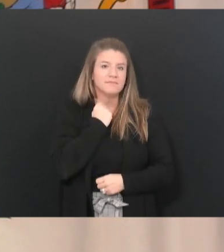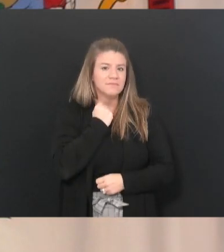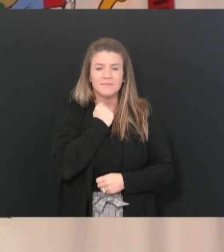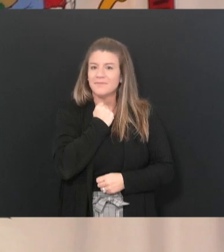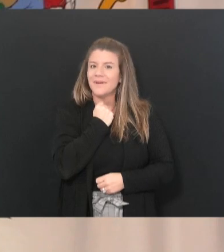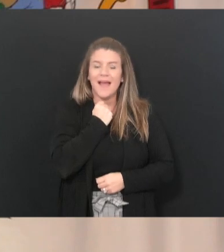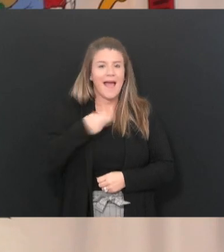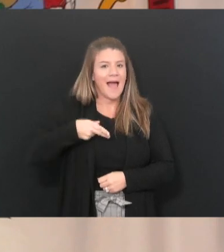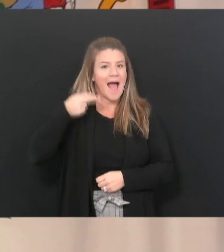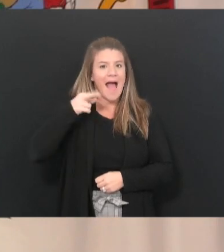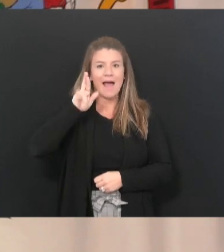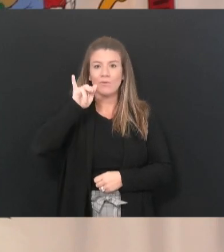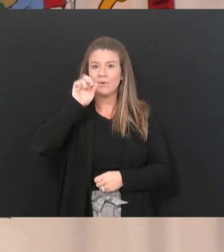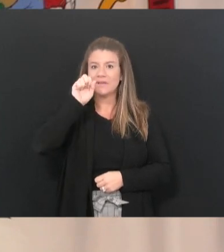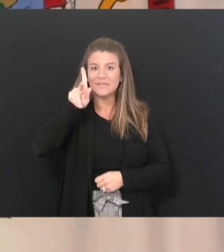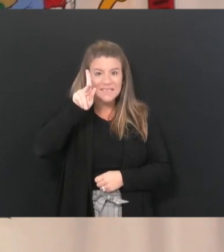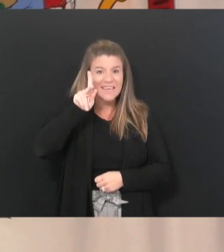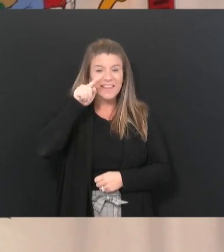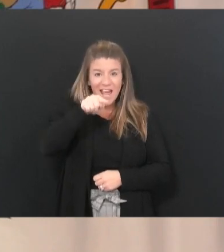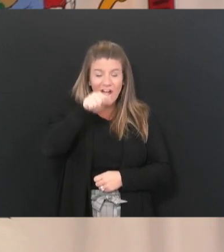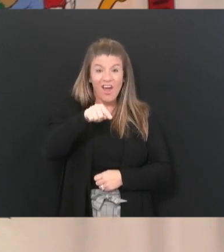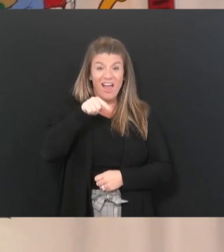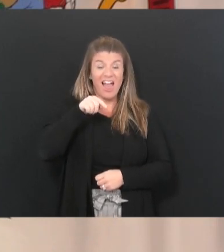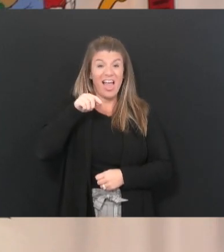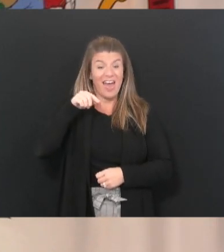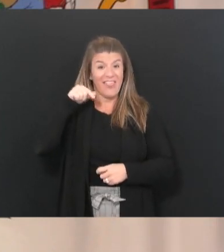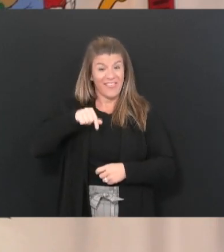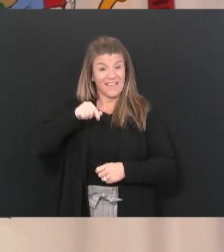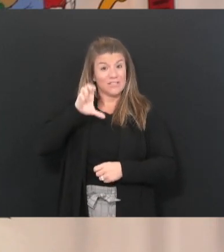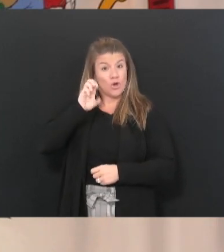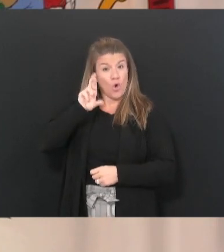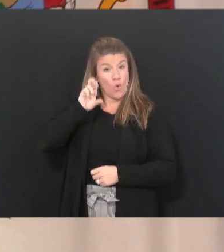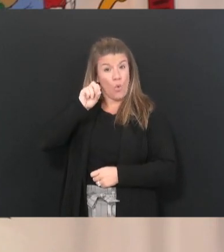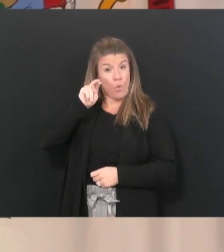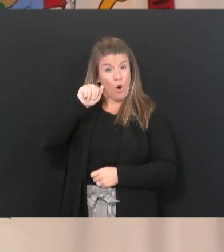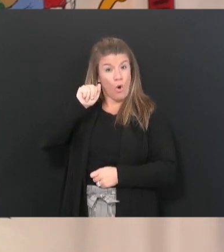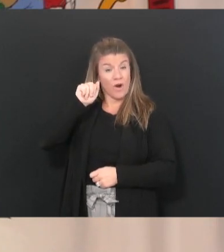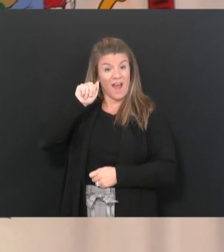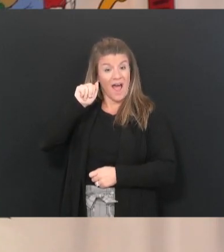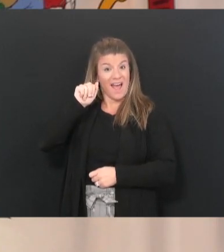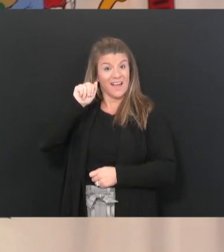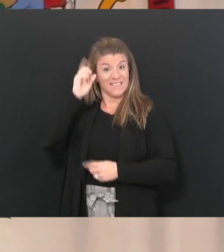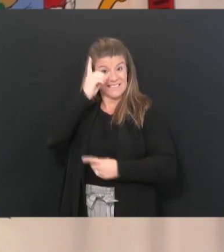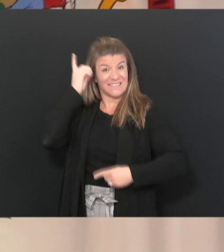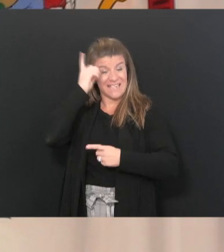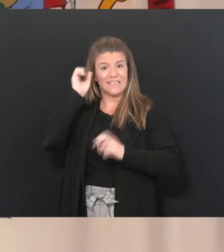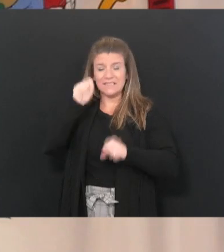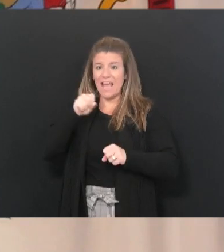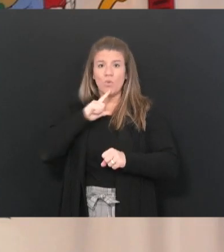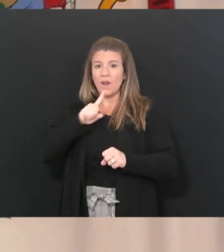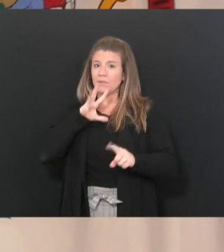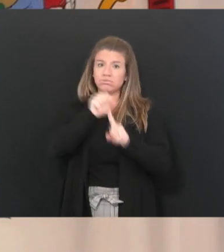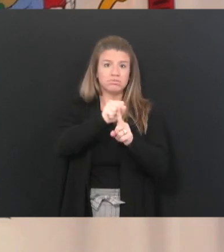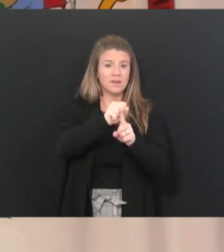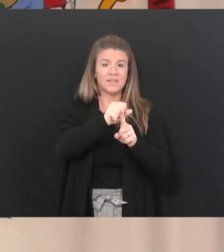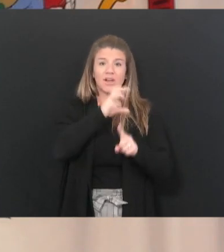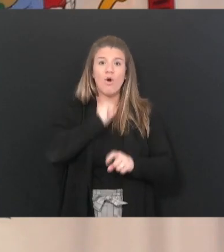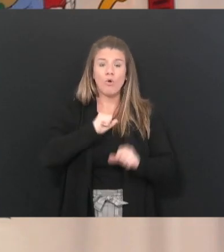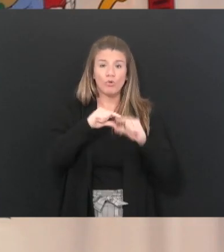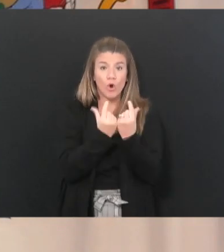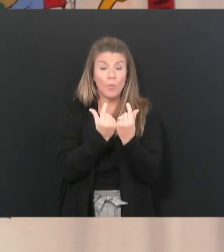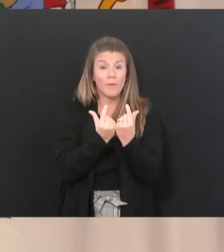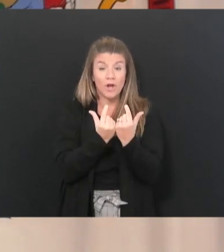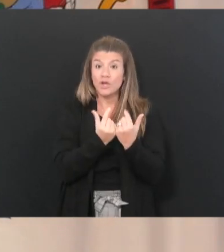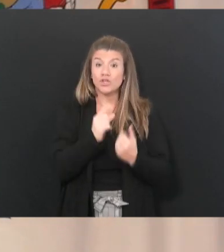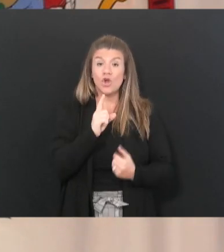people. This disease has a way of attacking the elderly. And these people are the ones that we moved on the